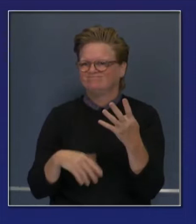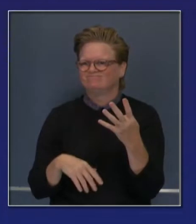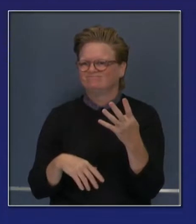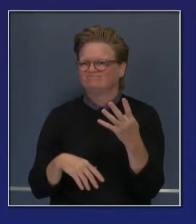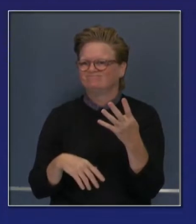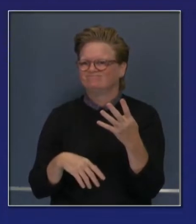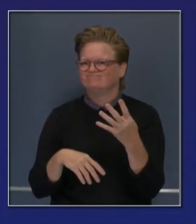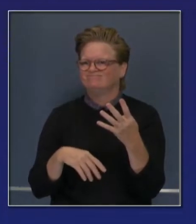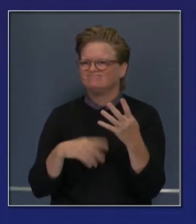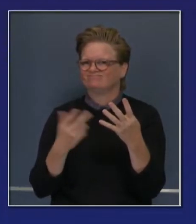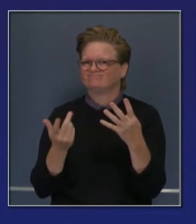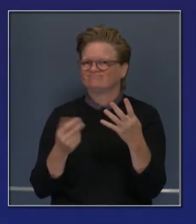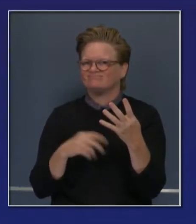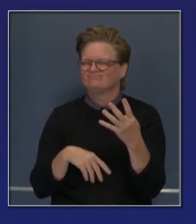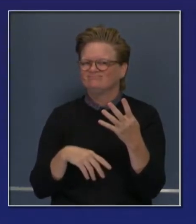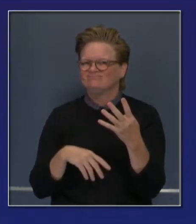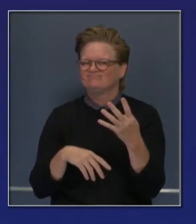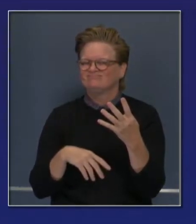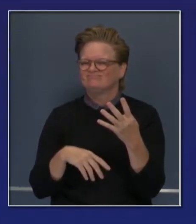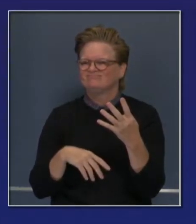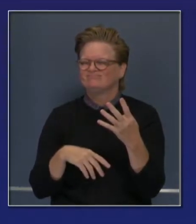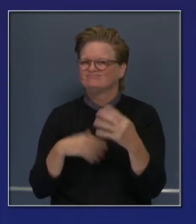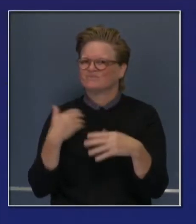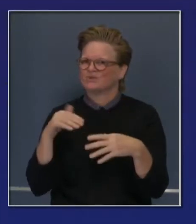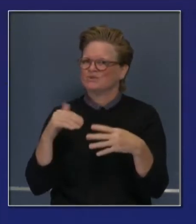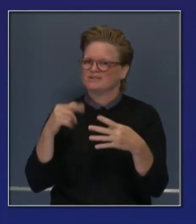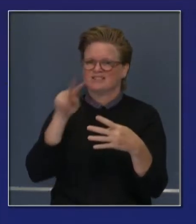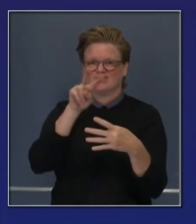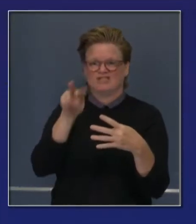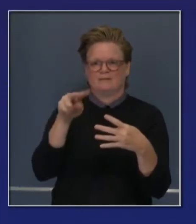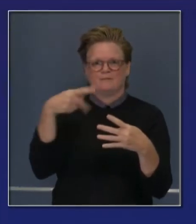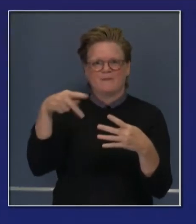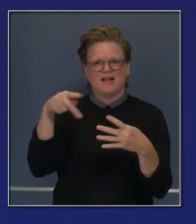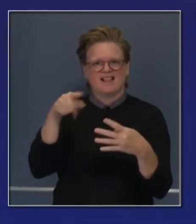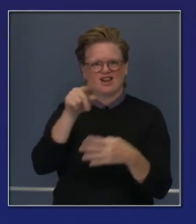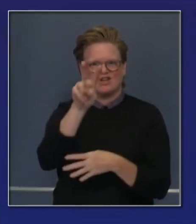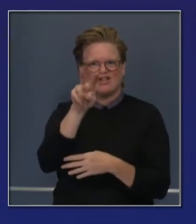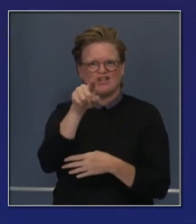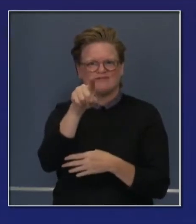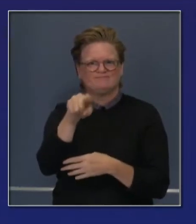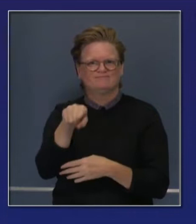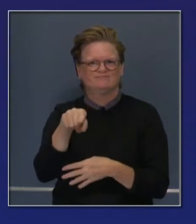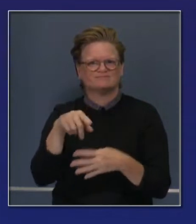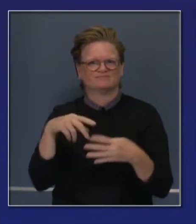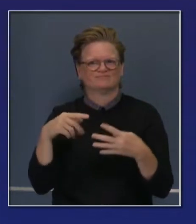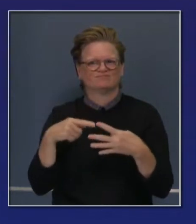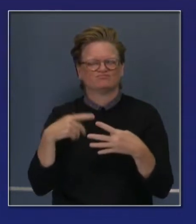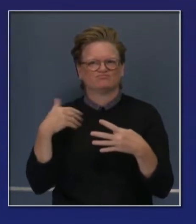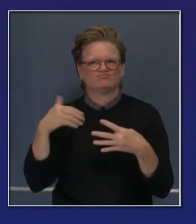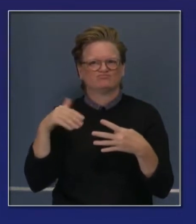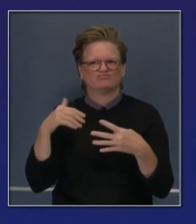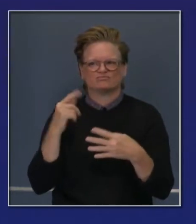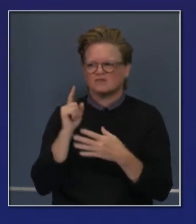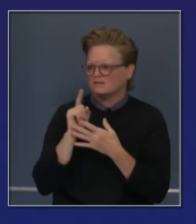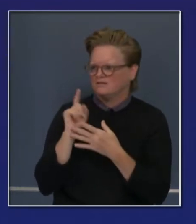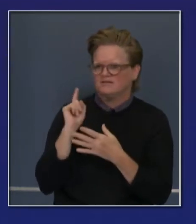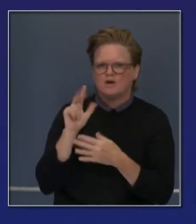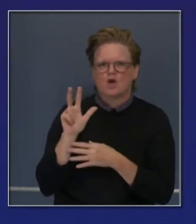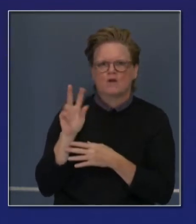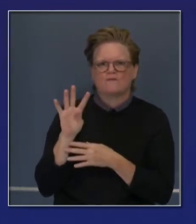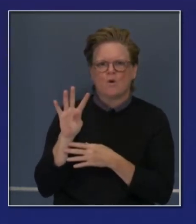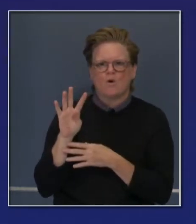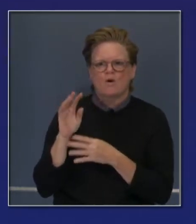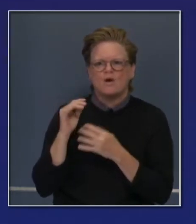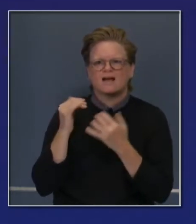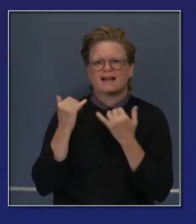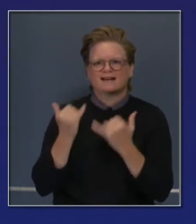counties. So again, 38's roughly in that range, 34 the last time. Remember, counties come on and come off the old monitoring